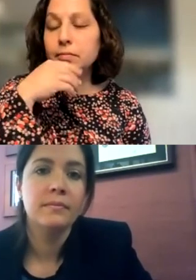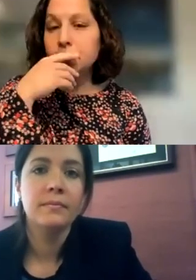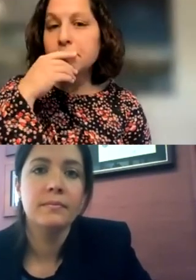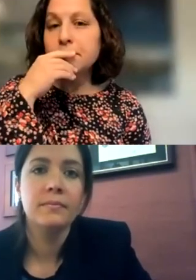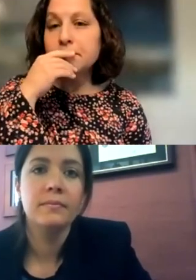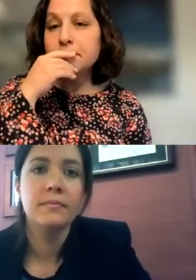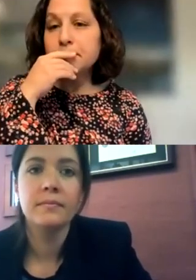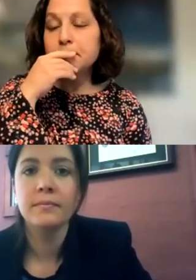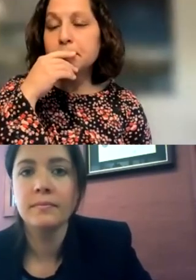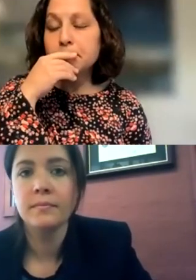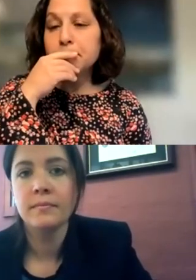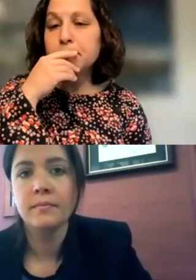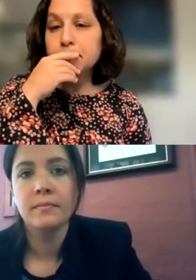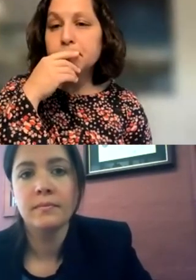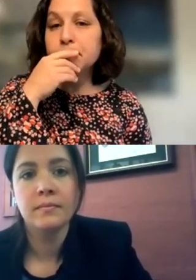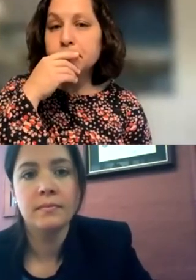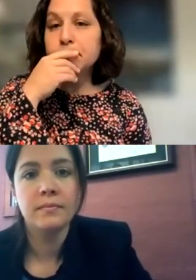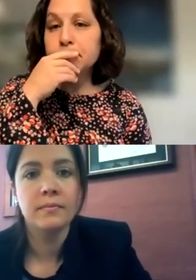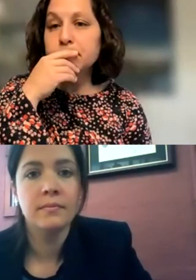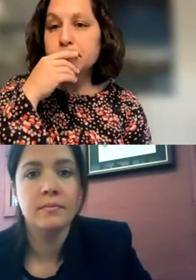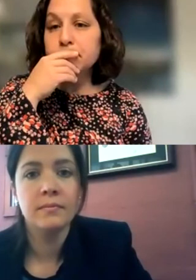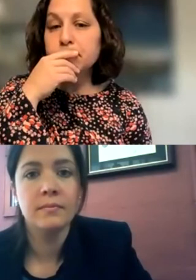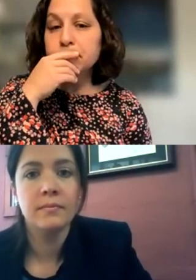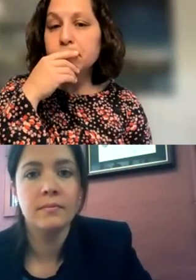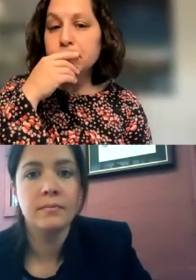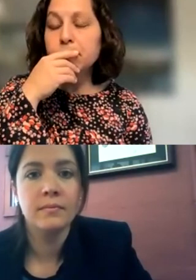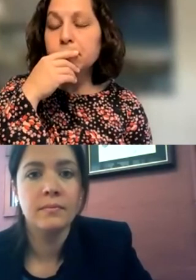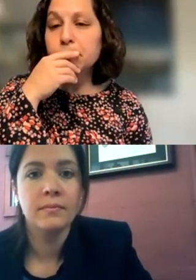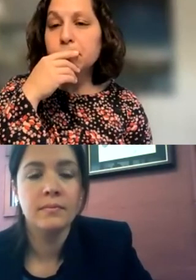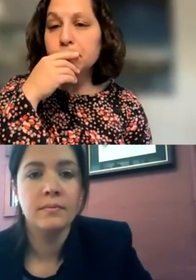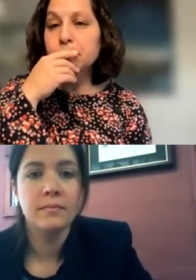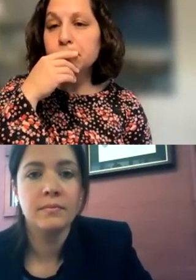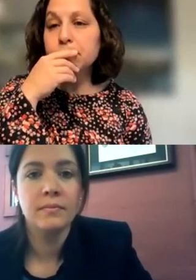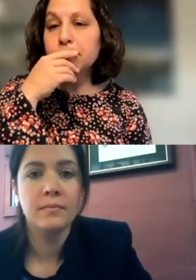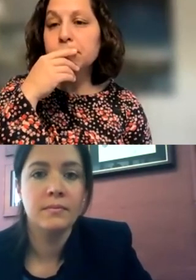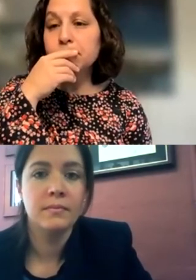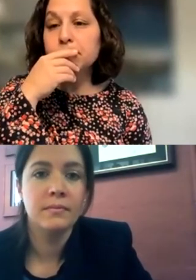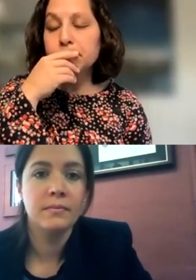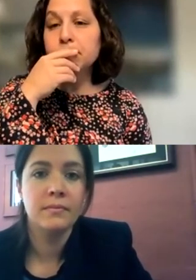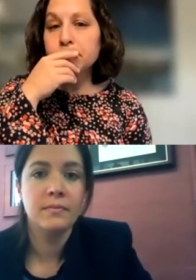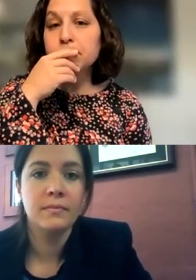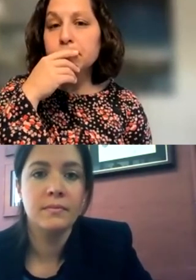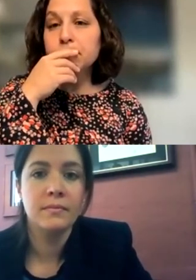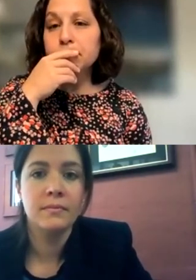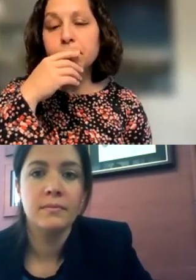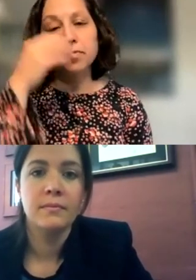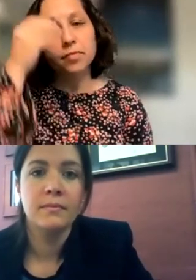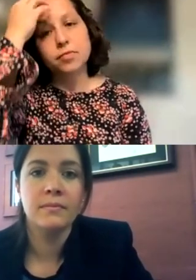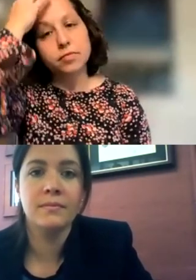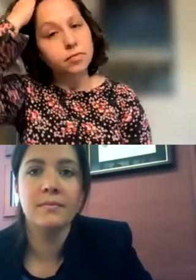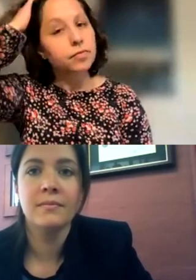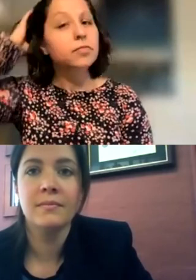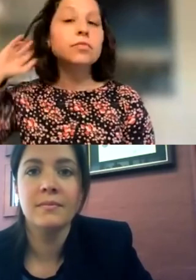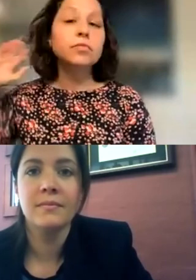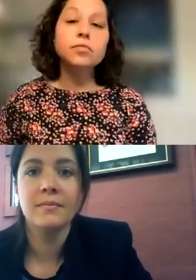it's important to learn how they come across and what that feels like, and to try to normalize the process. It doesn't have to be you